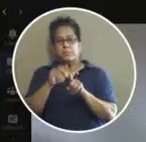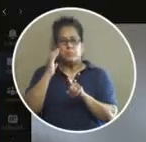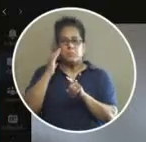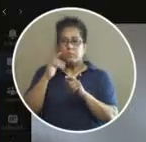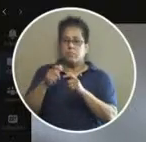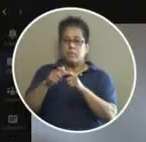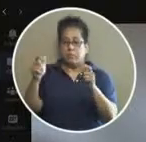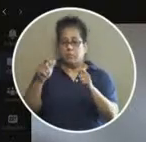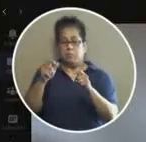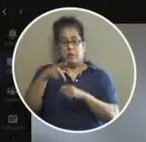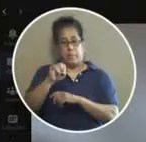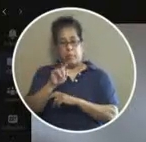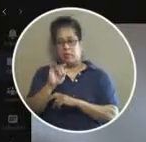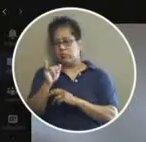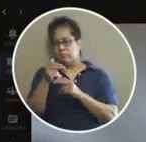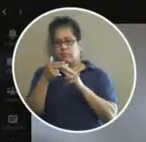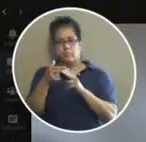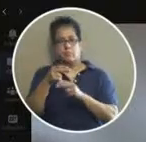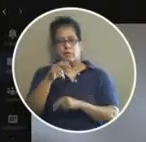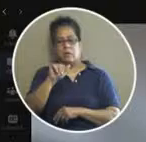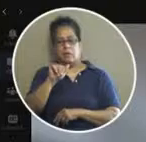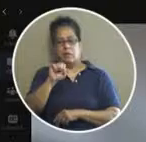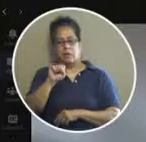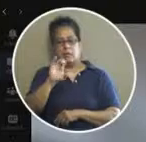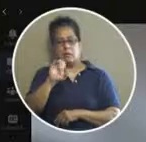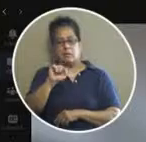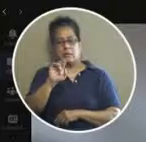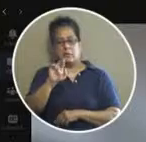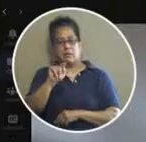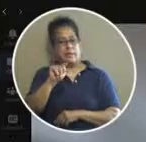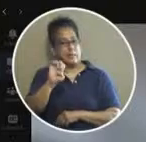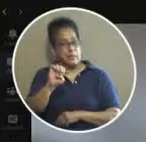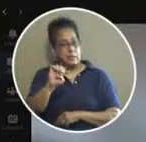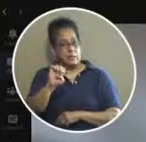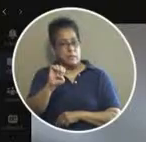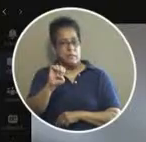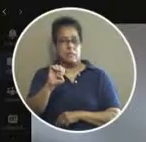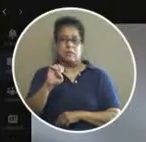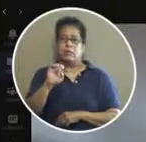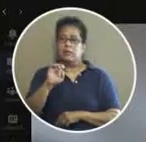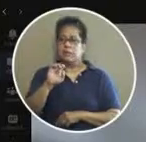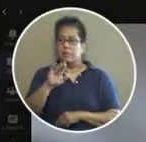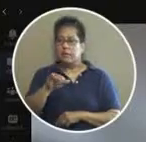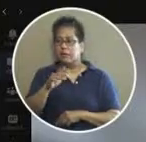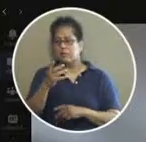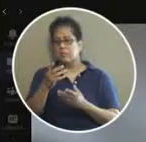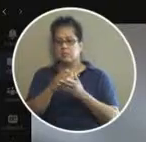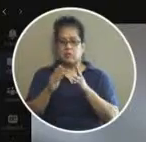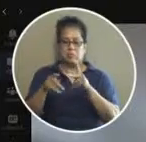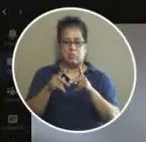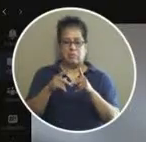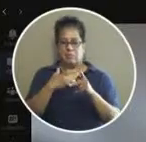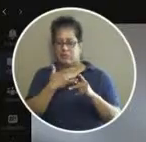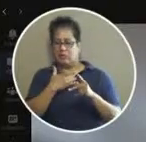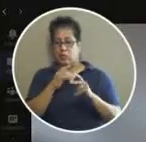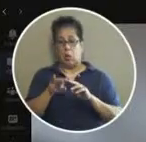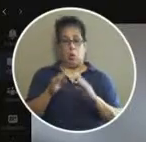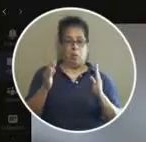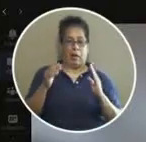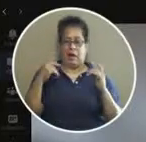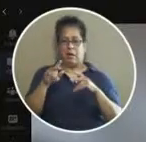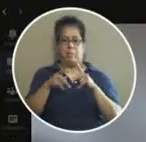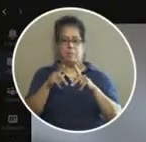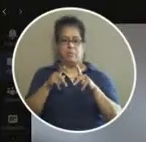parks like Escárate, it brings forth the idea of having social gatherings. So we have done